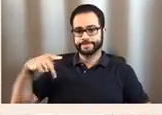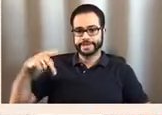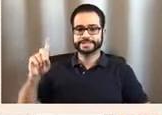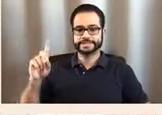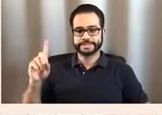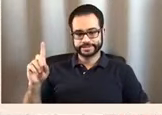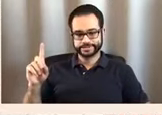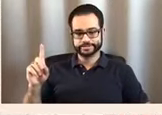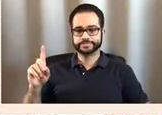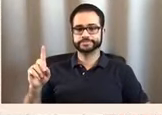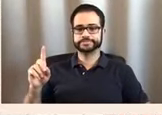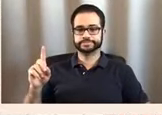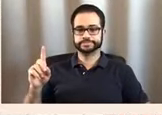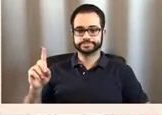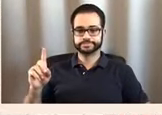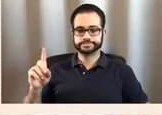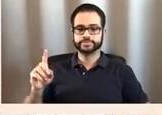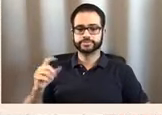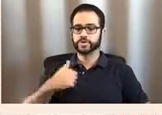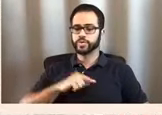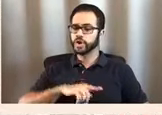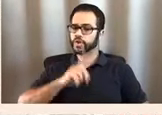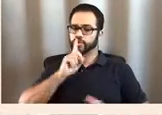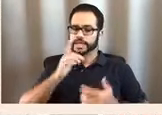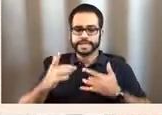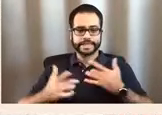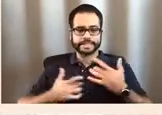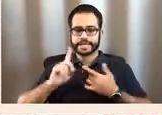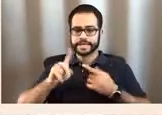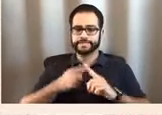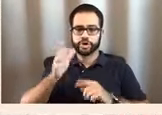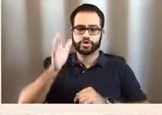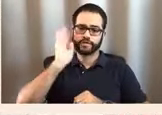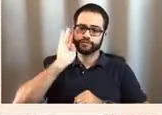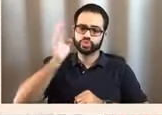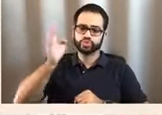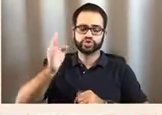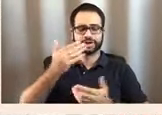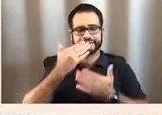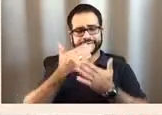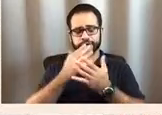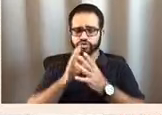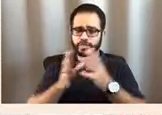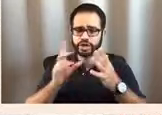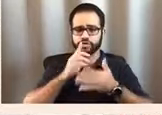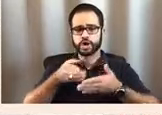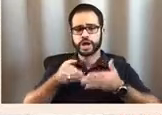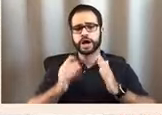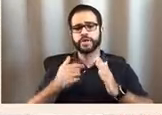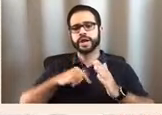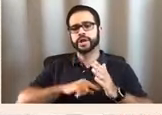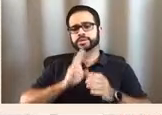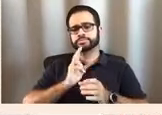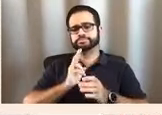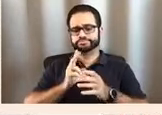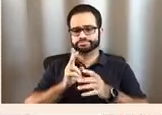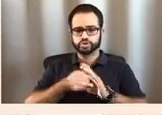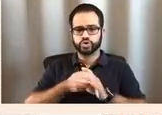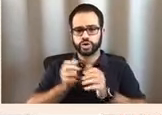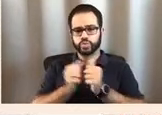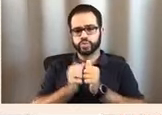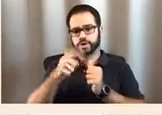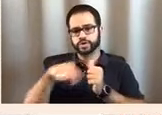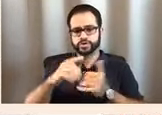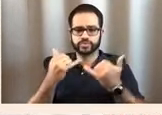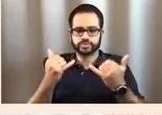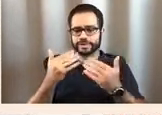with Disabilities, we are excited about your future. Thank you so much for allowing us this opportunity to be with you today. Thank you.